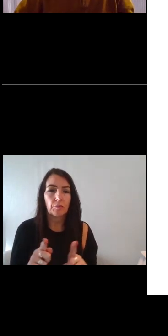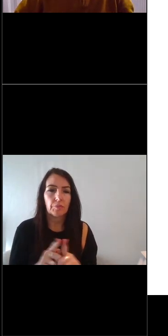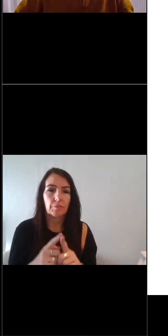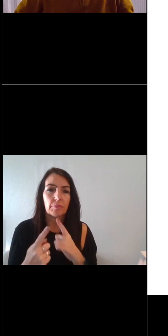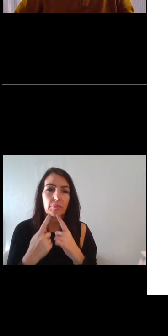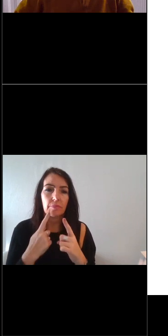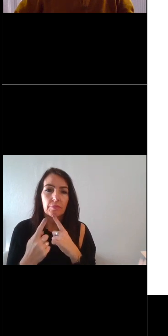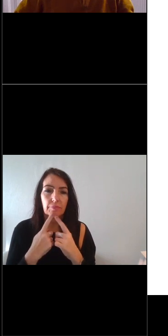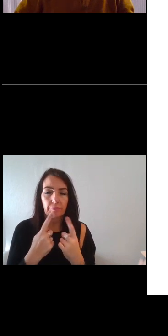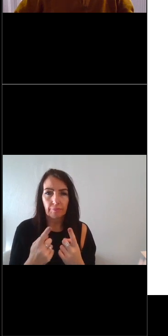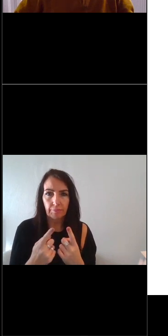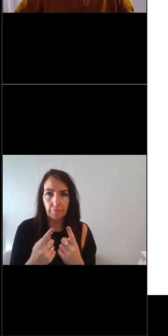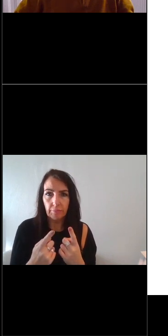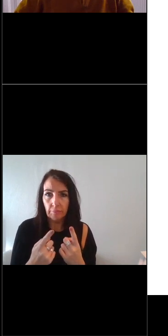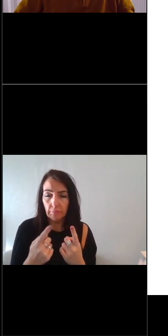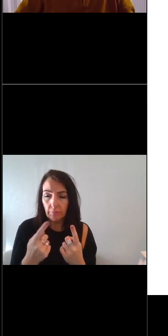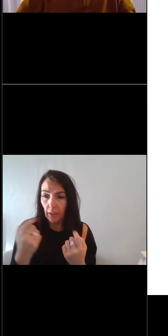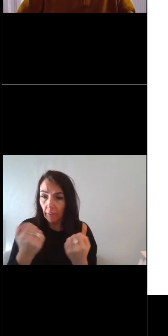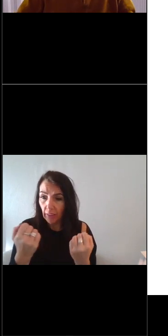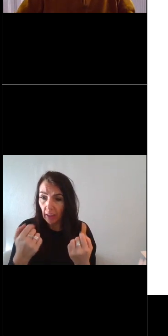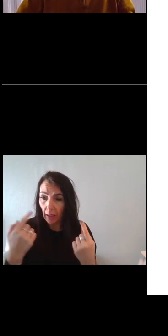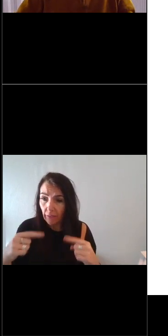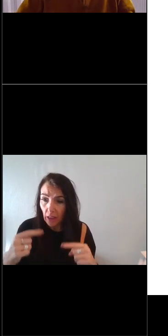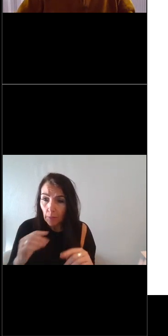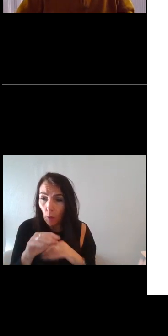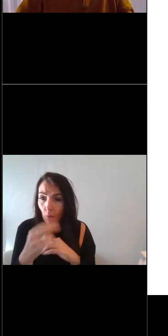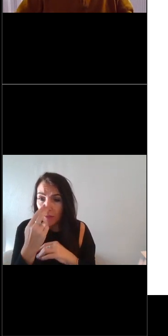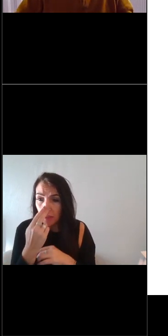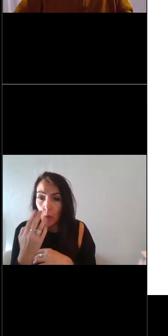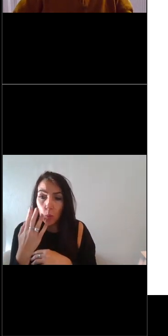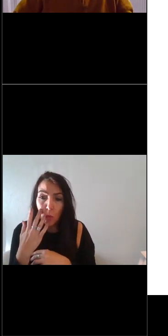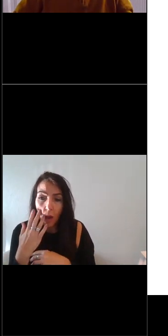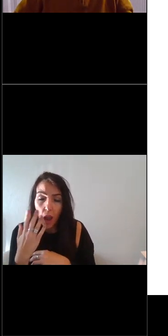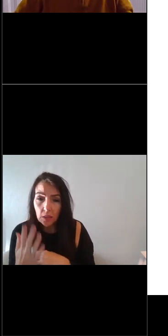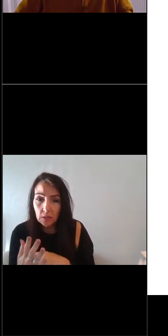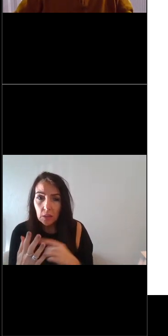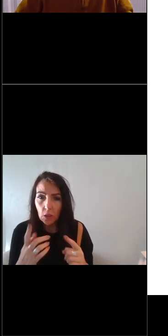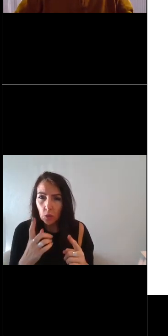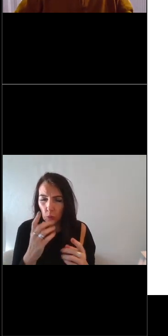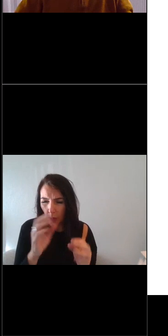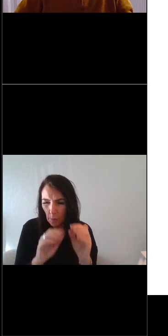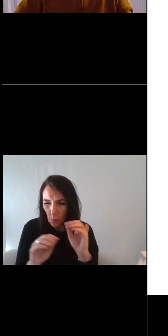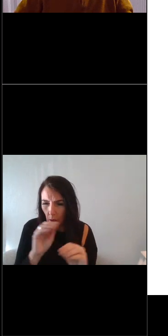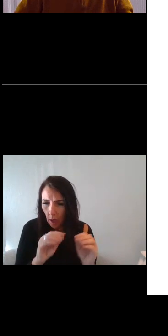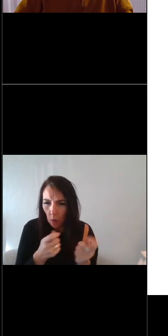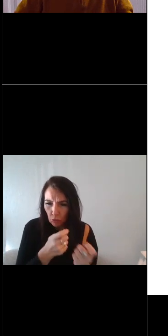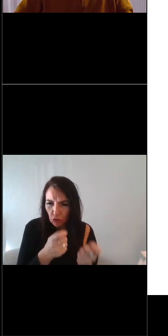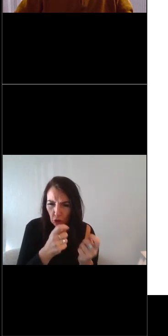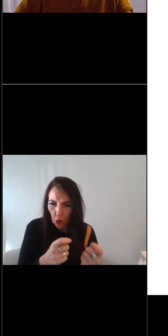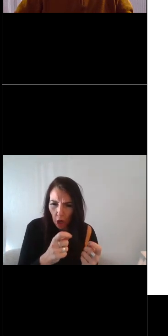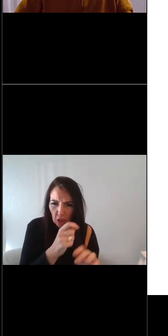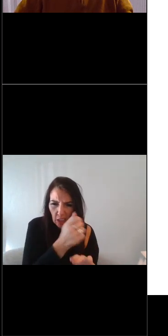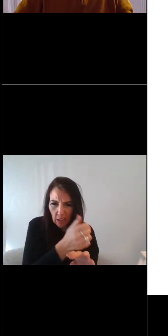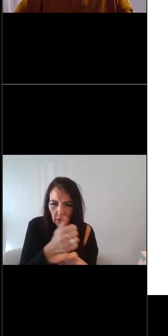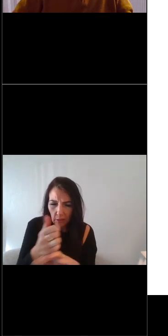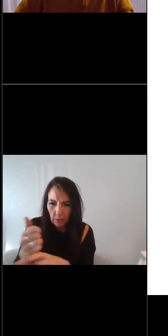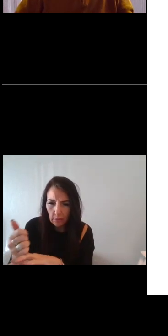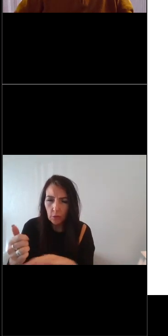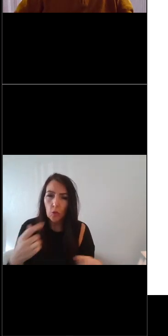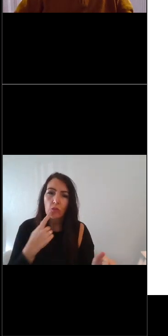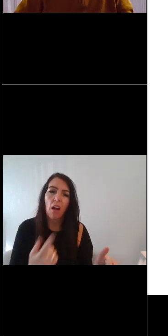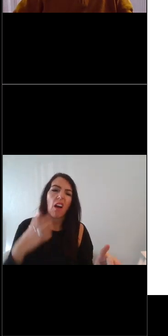are available for overnight can help you quantify the size of your charge points, and don't fall into the mistake of just saying, oh, I